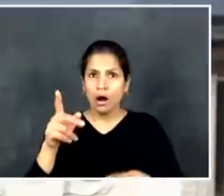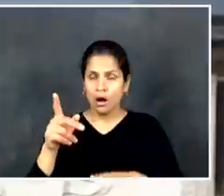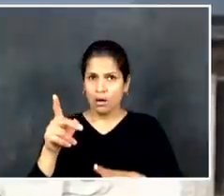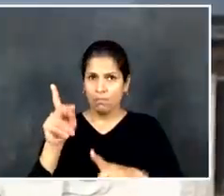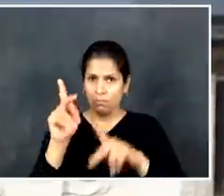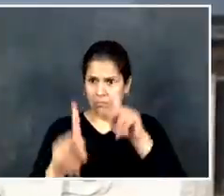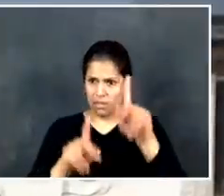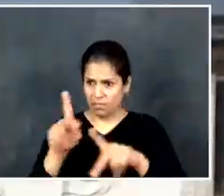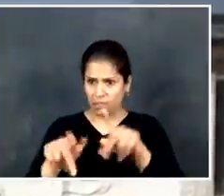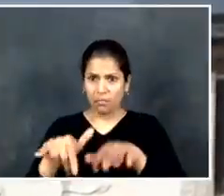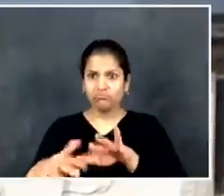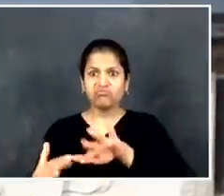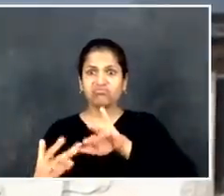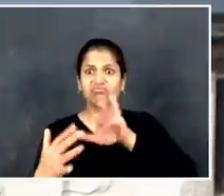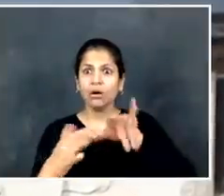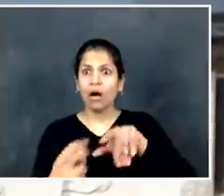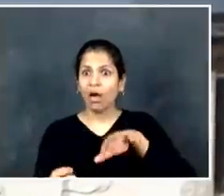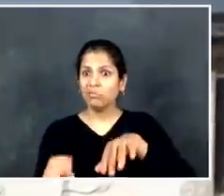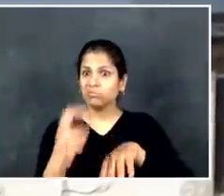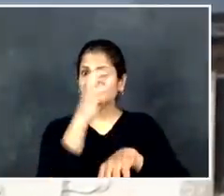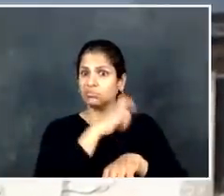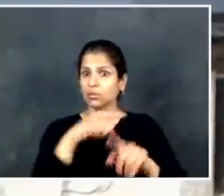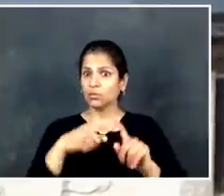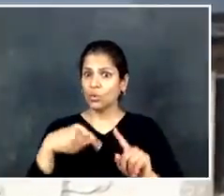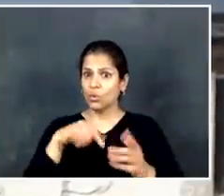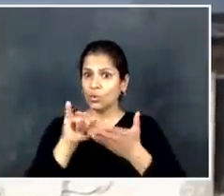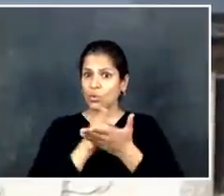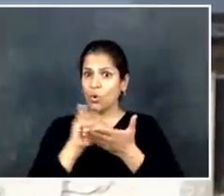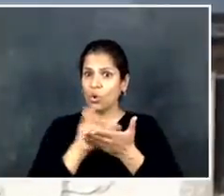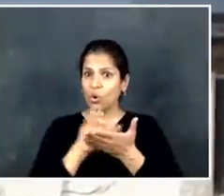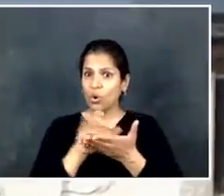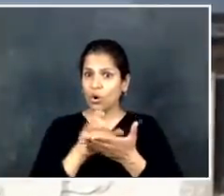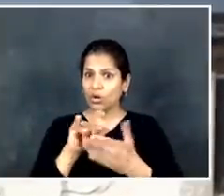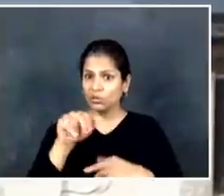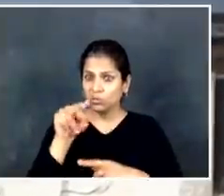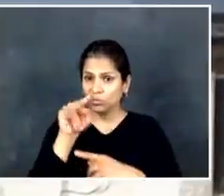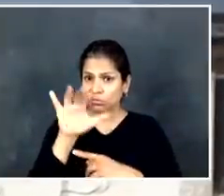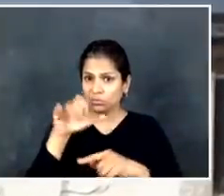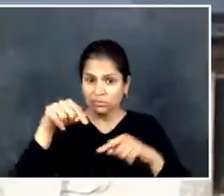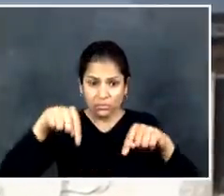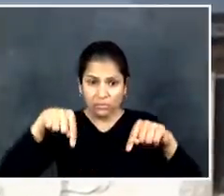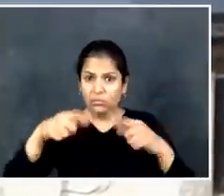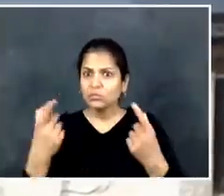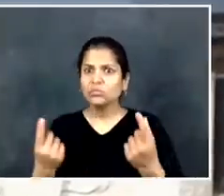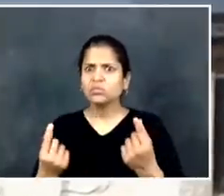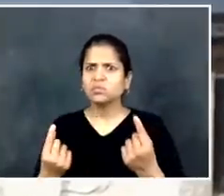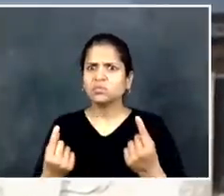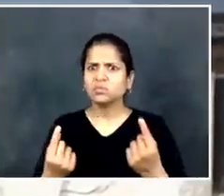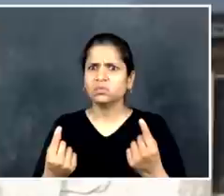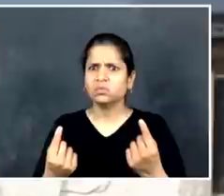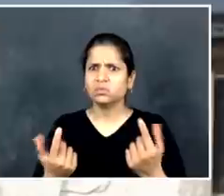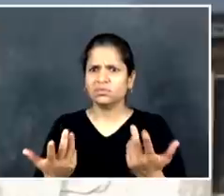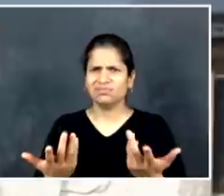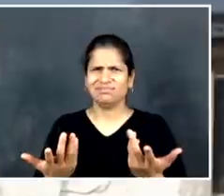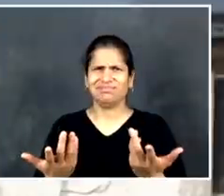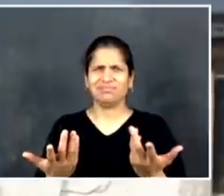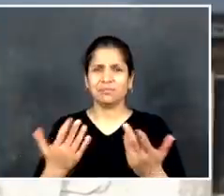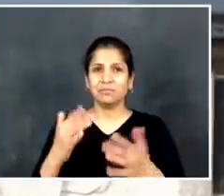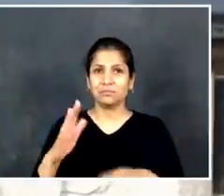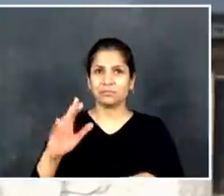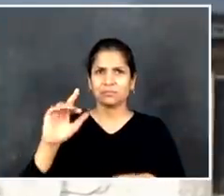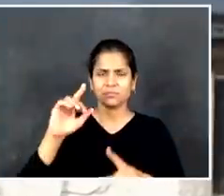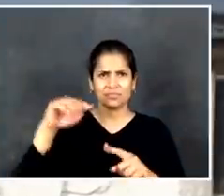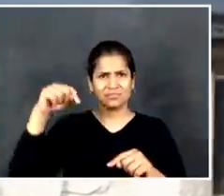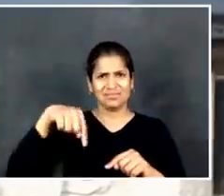fact that the governor is meeting with President Trump today. And I wonder if you were in that room, what you would be saying to the